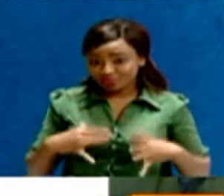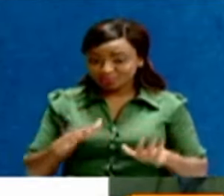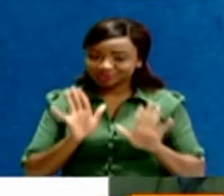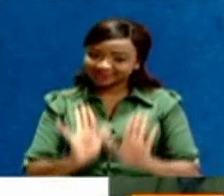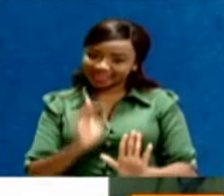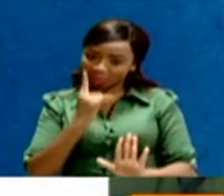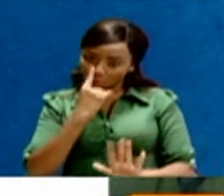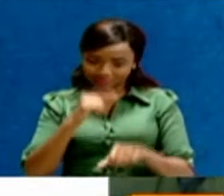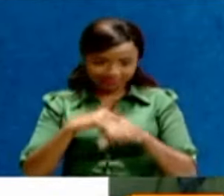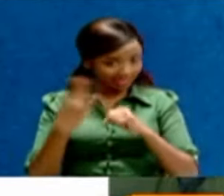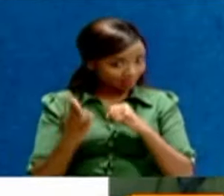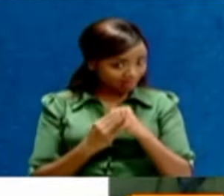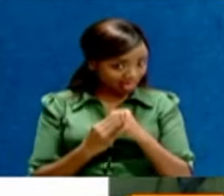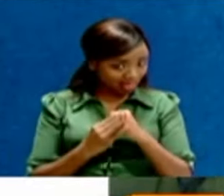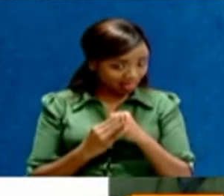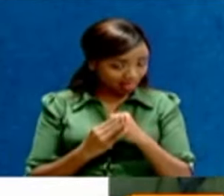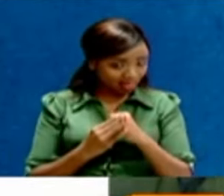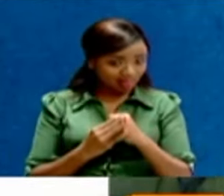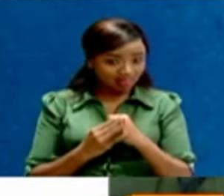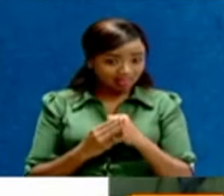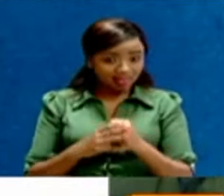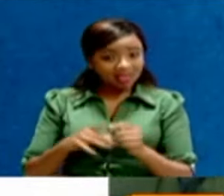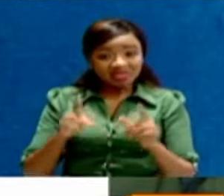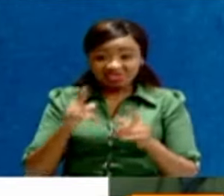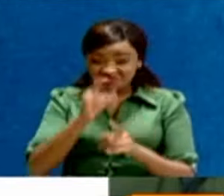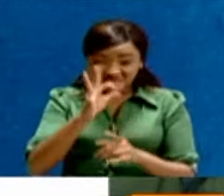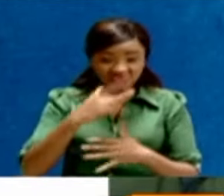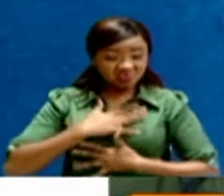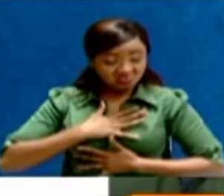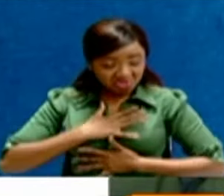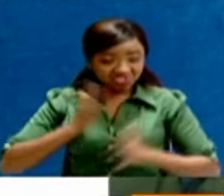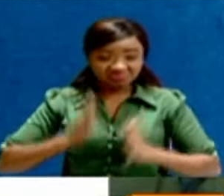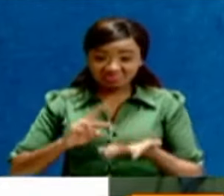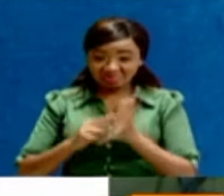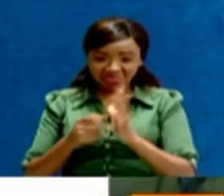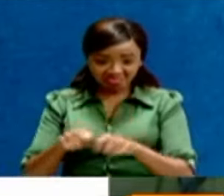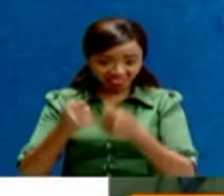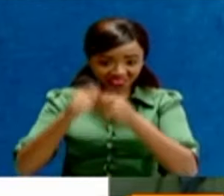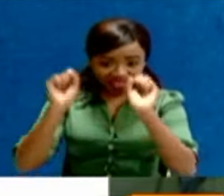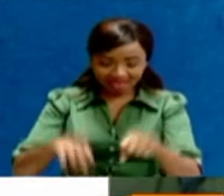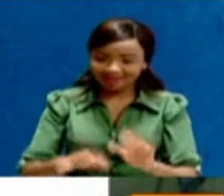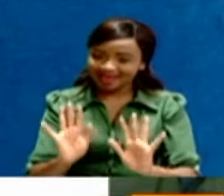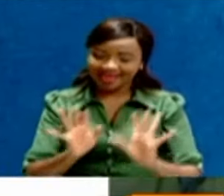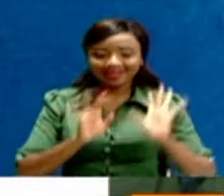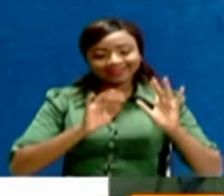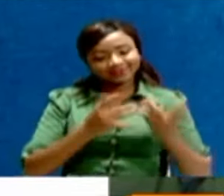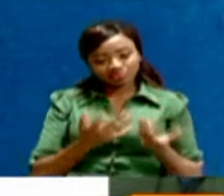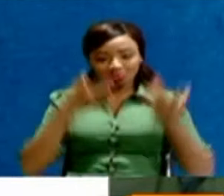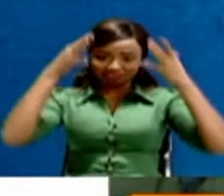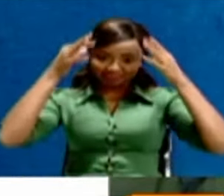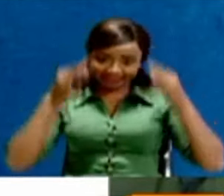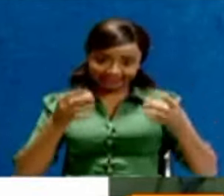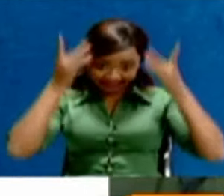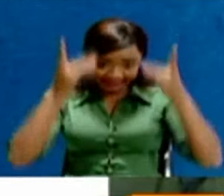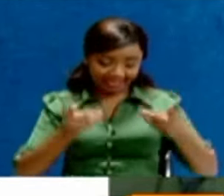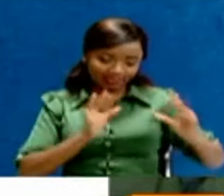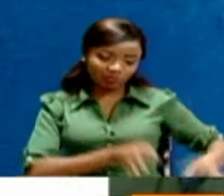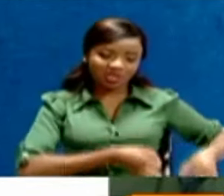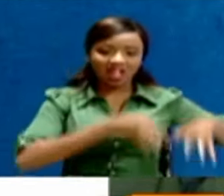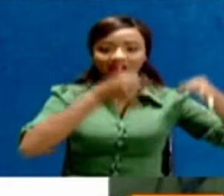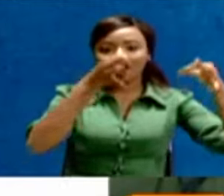by 9 p.m., notwithstanding you are a muheshimiwa. So it goes without saying we had to adjourn by 9 p.m.